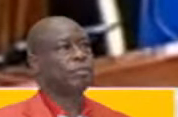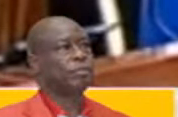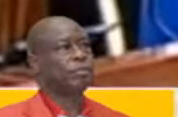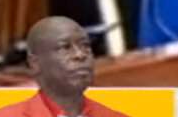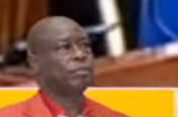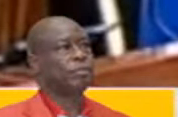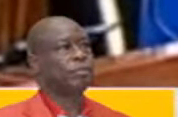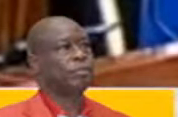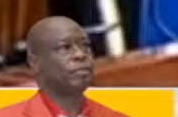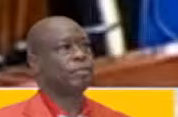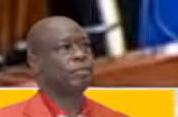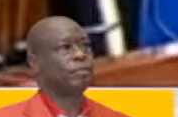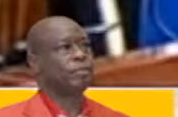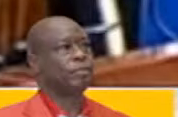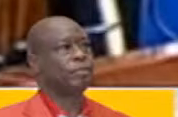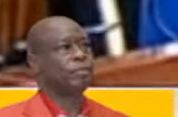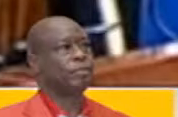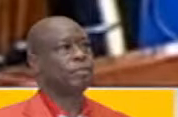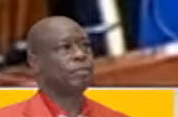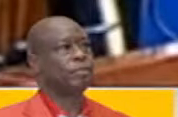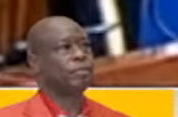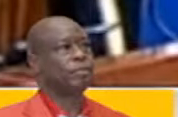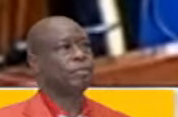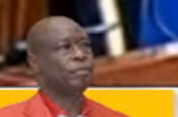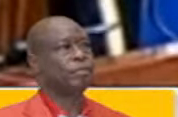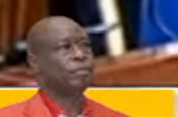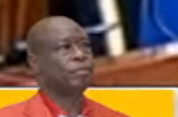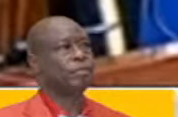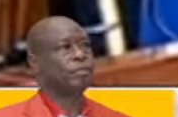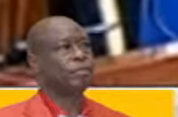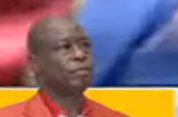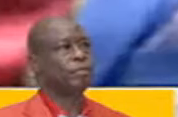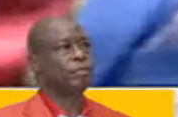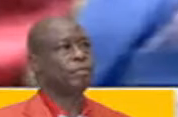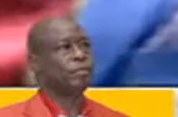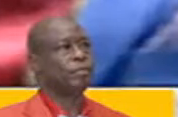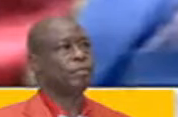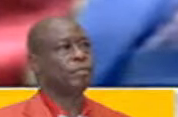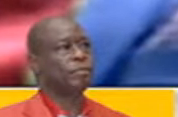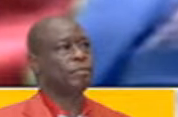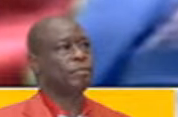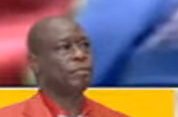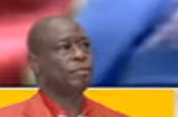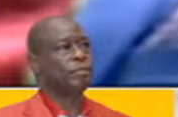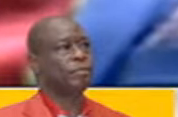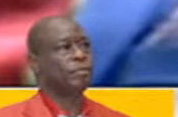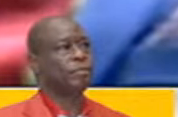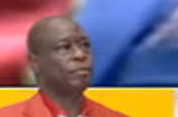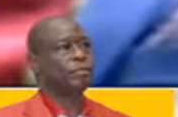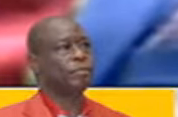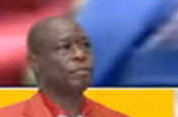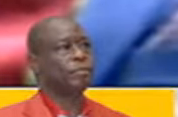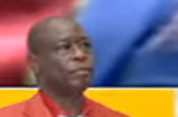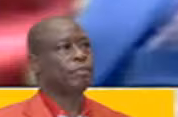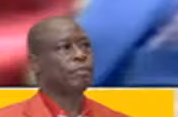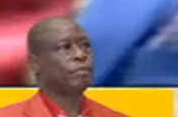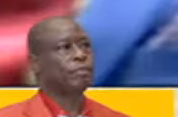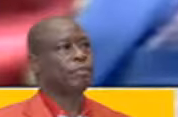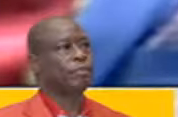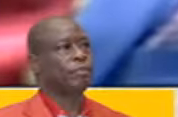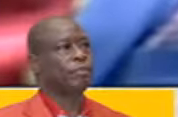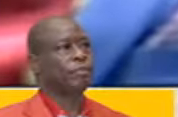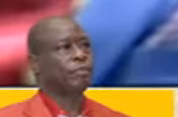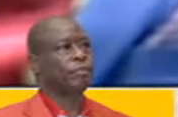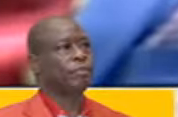Page 70 of your volume. You will see WhatsApp messages that are exhibited. Okay. From the phone of Dr.